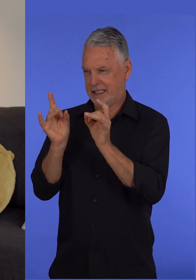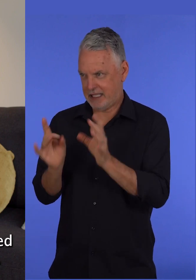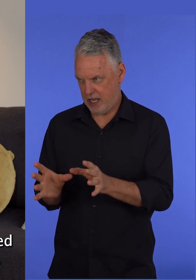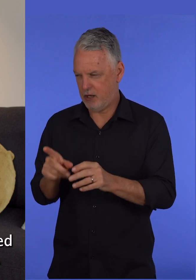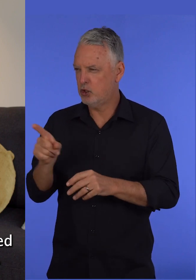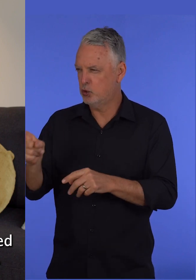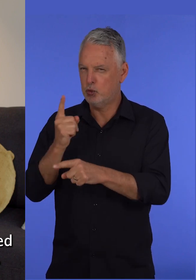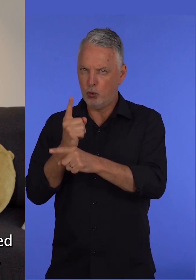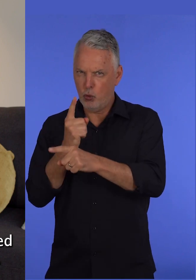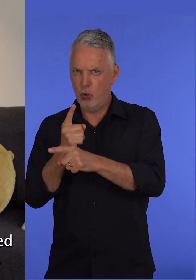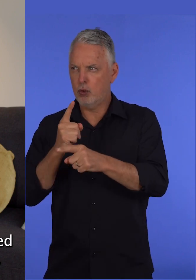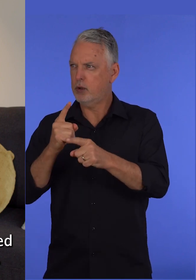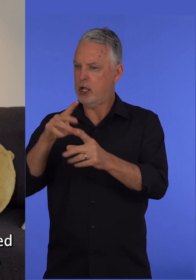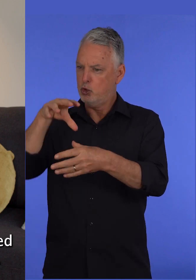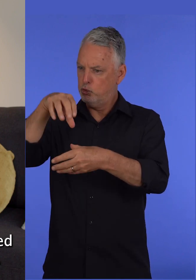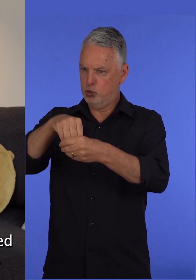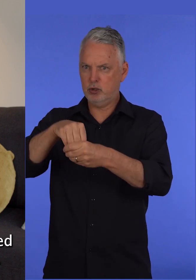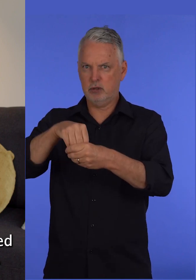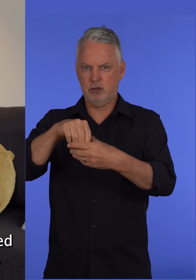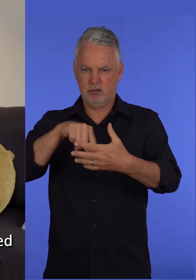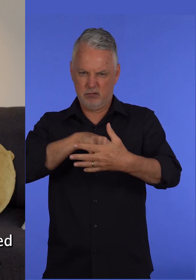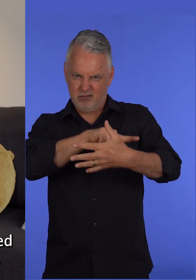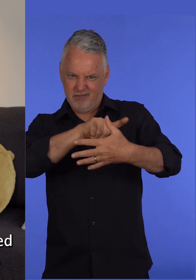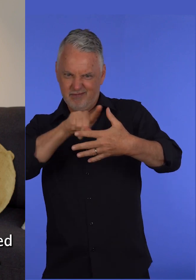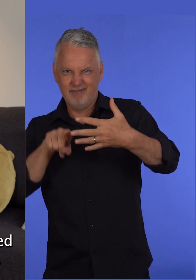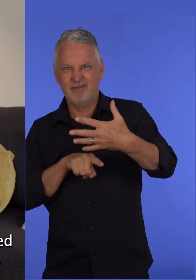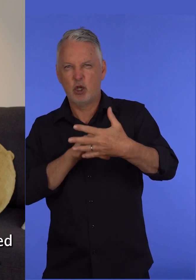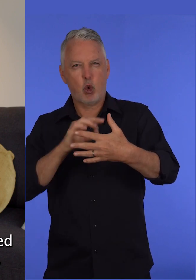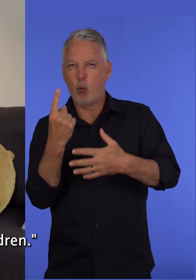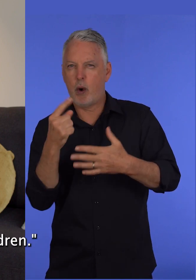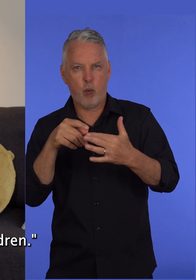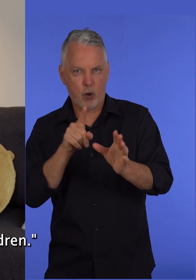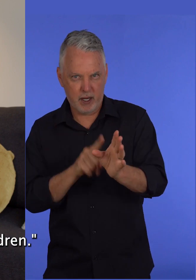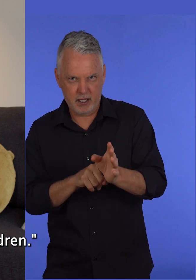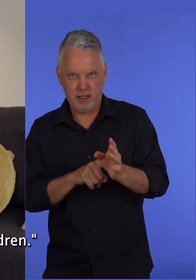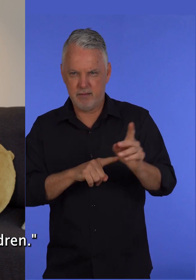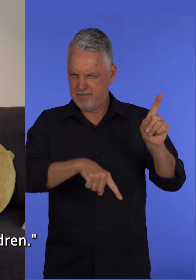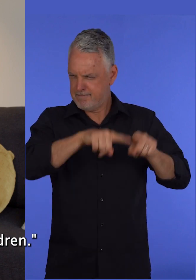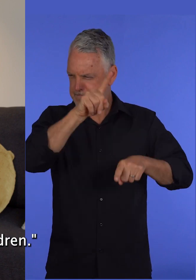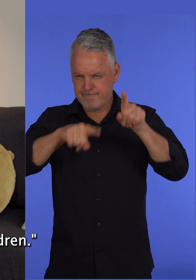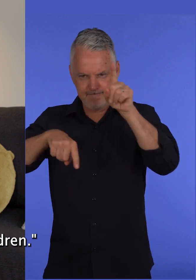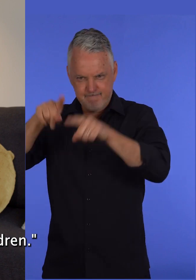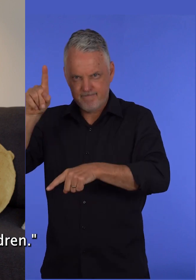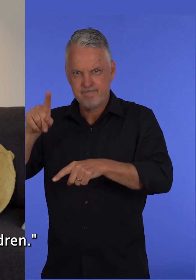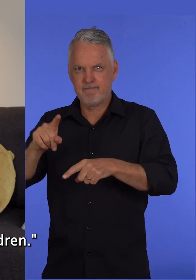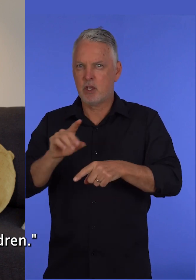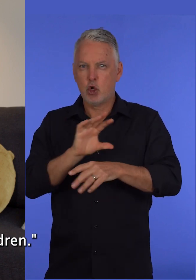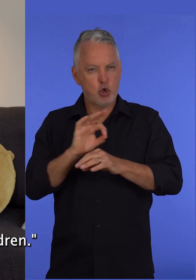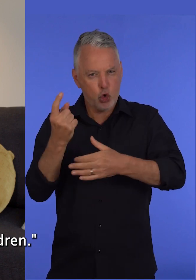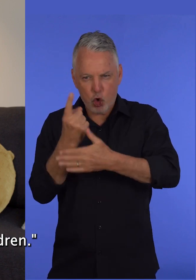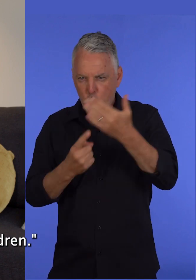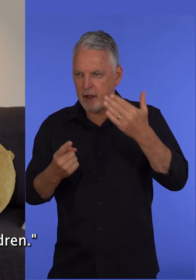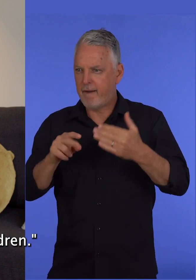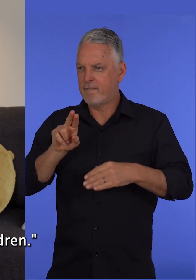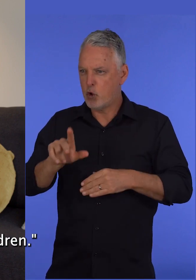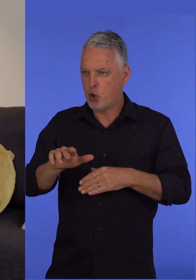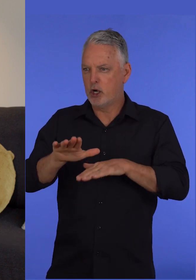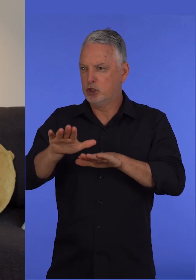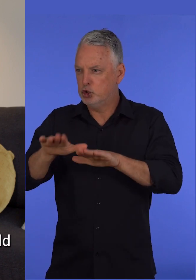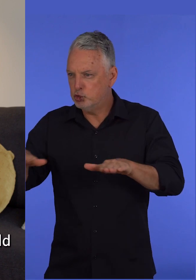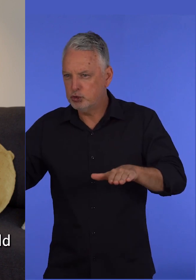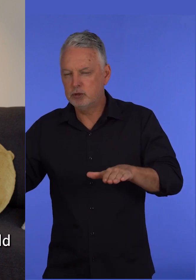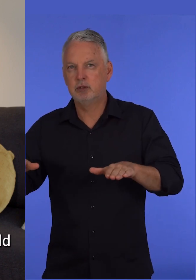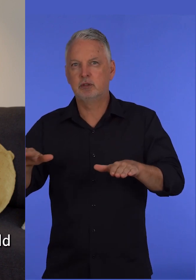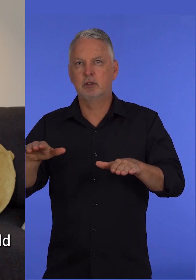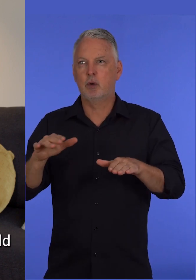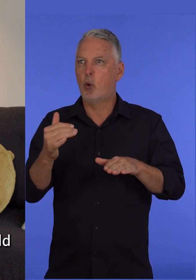you know, how inclusion is multifaceted, and it is something that it's not just about, for our children, you know,